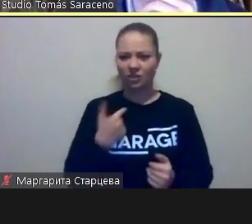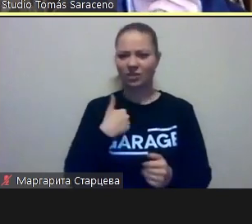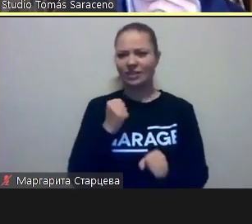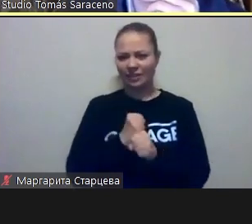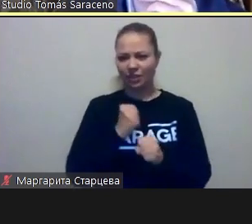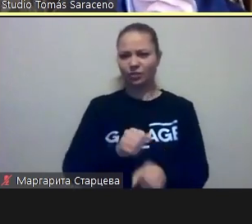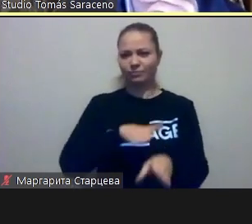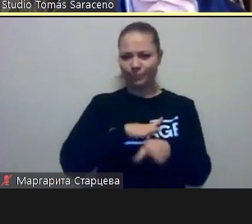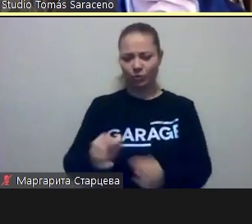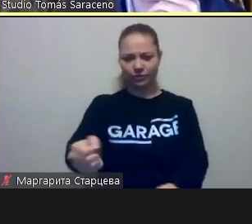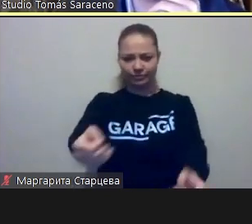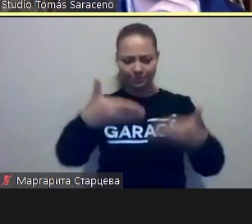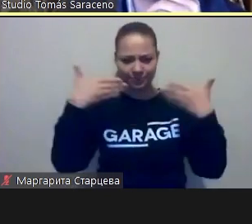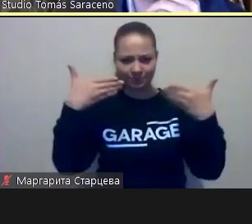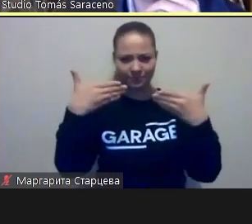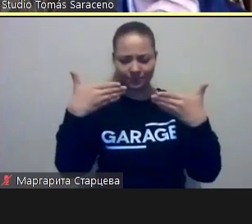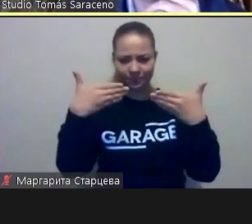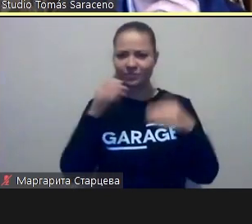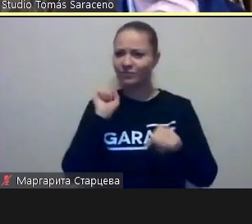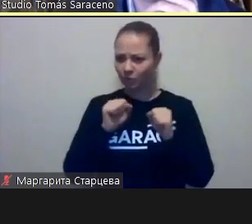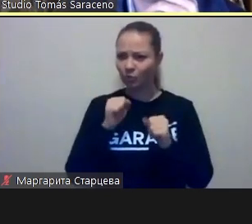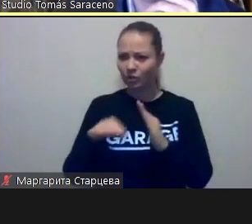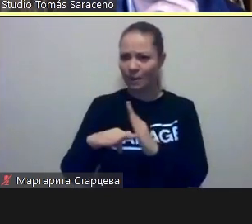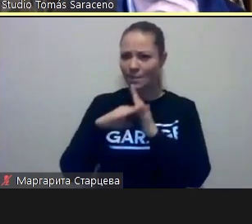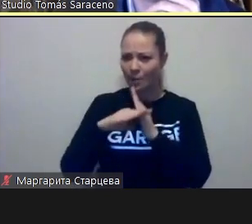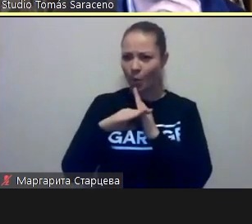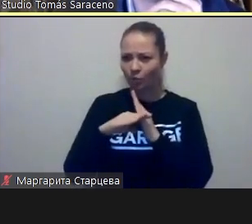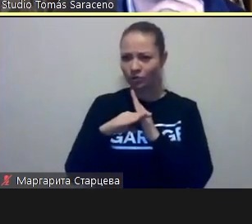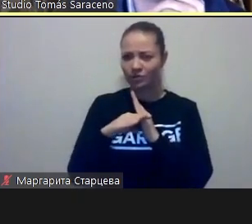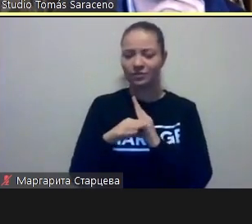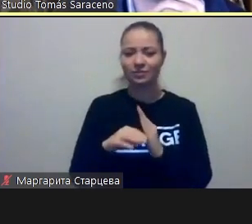pick up where is the right image.